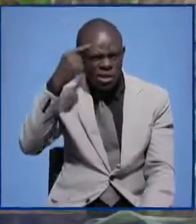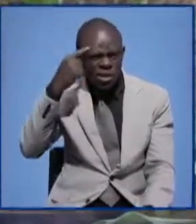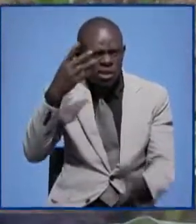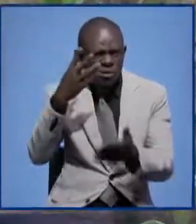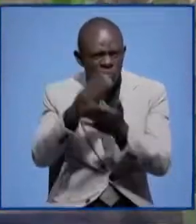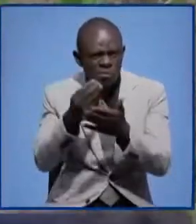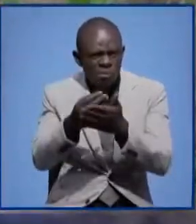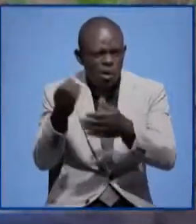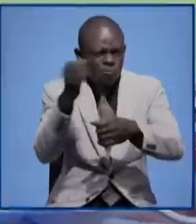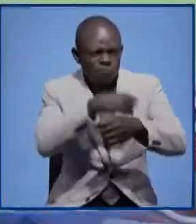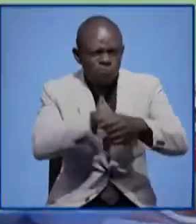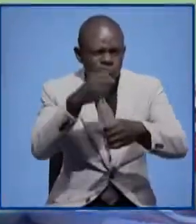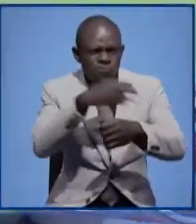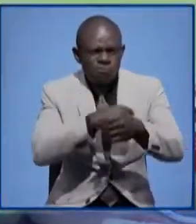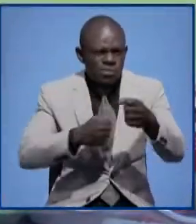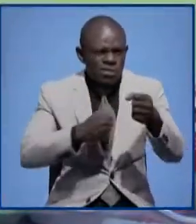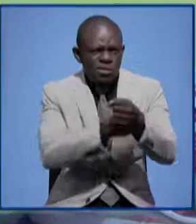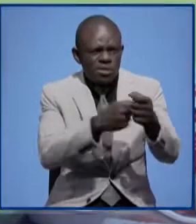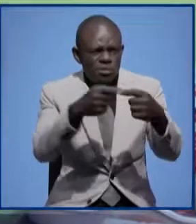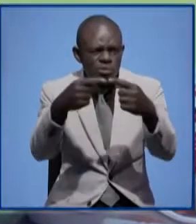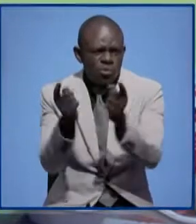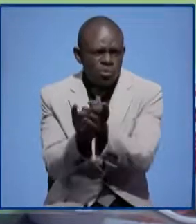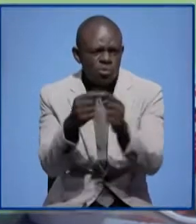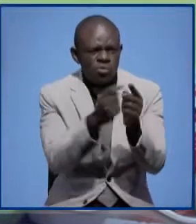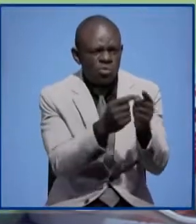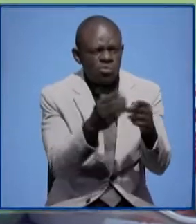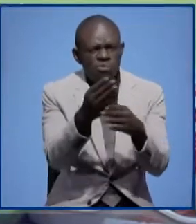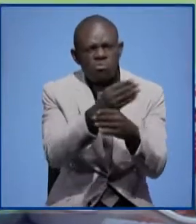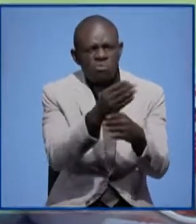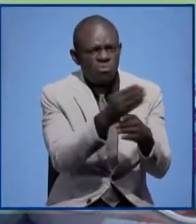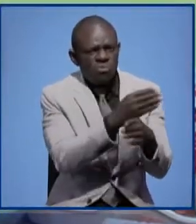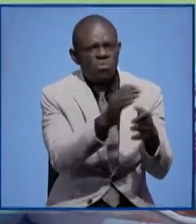strengthen cooperatives. Then came Kaunda saying